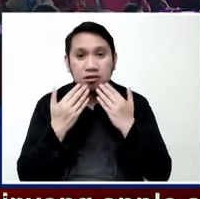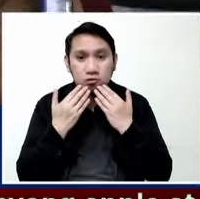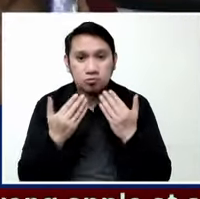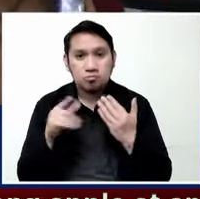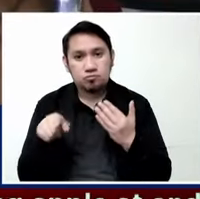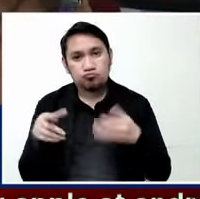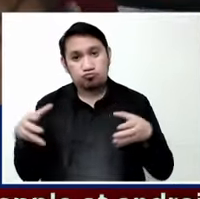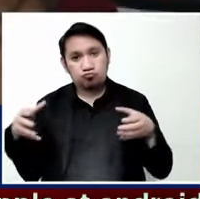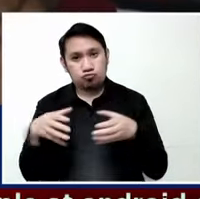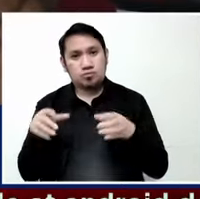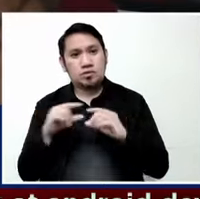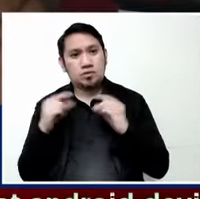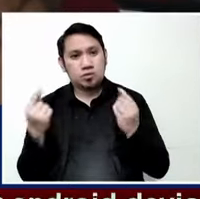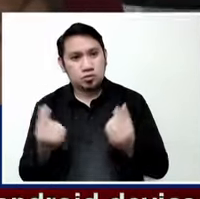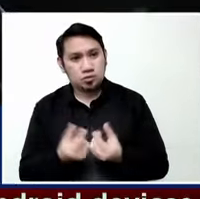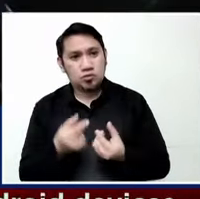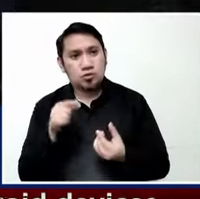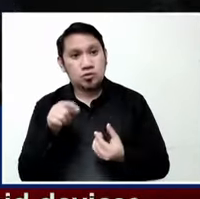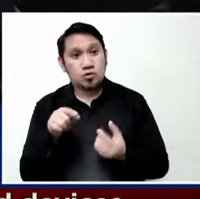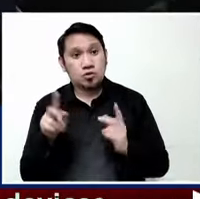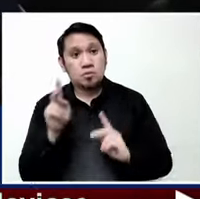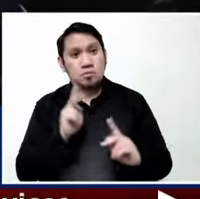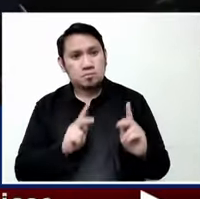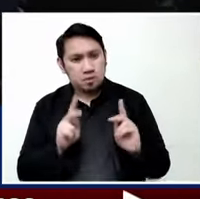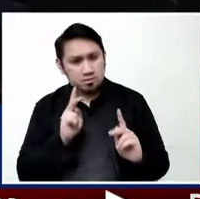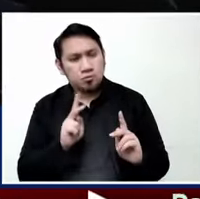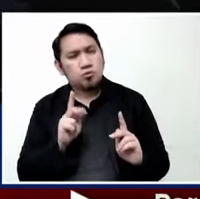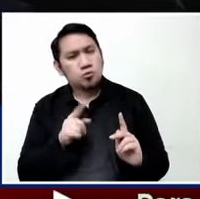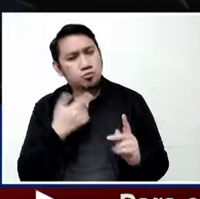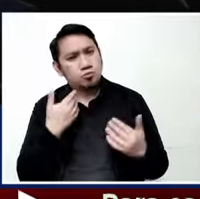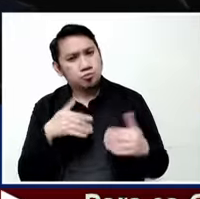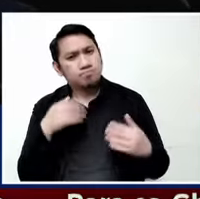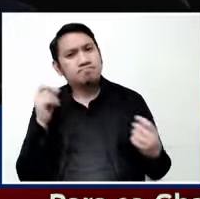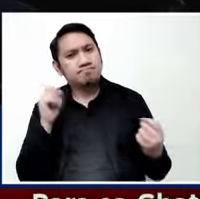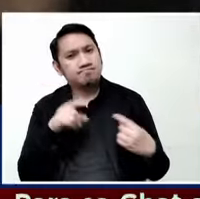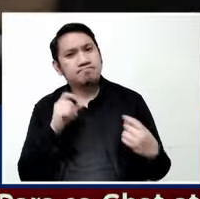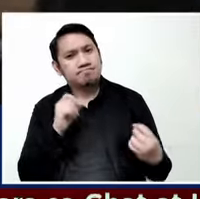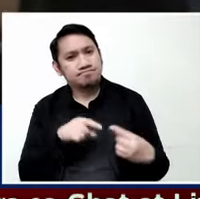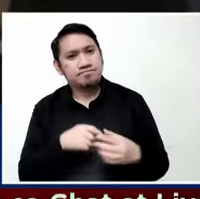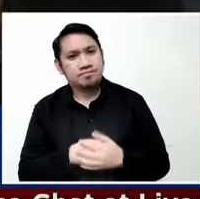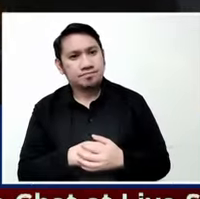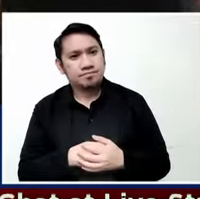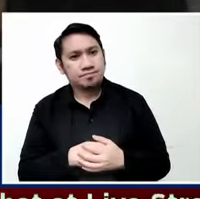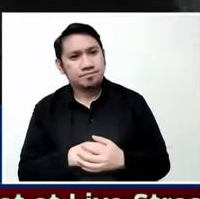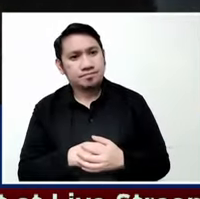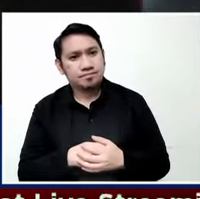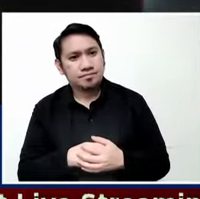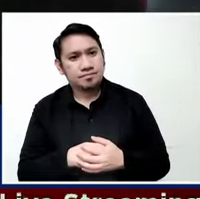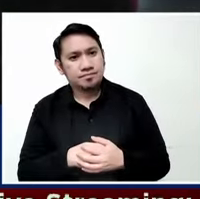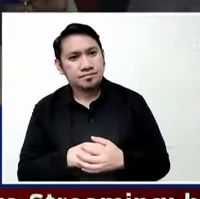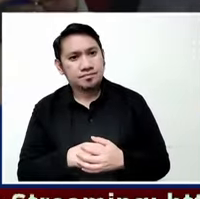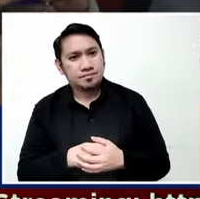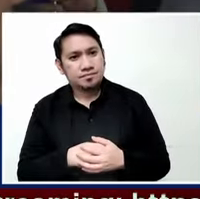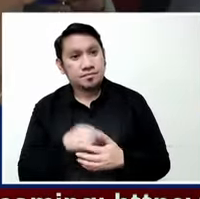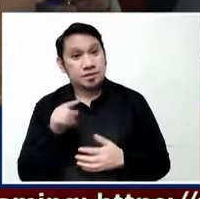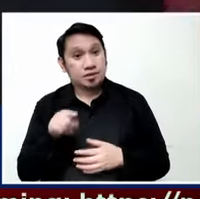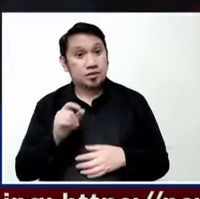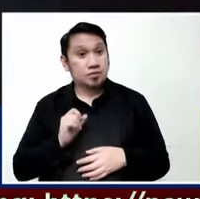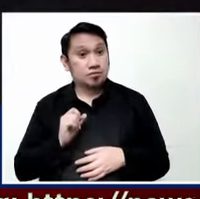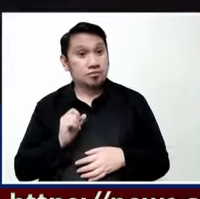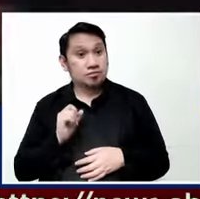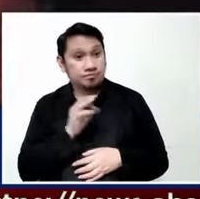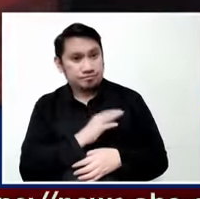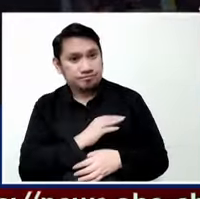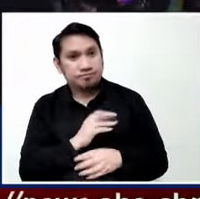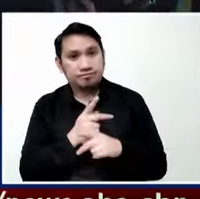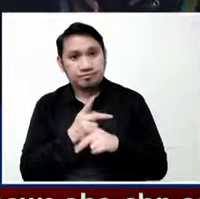cast sa mainit na reaksyon ng mga nakapanood sa special advance screening ng series na dinaluhan ng cast, producers